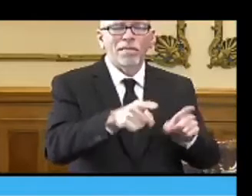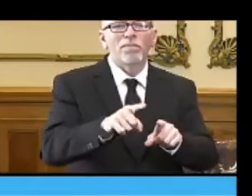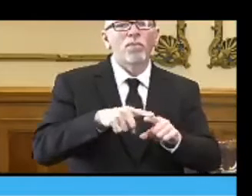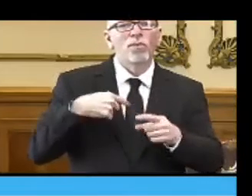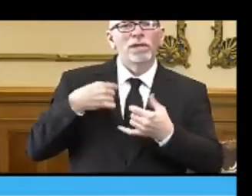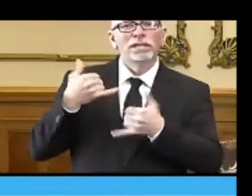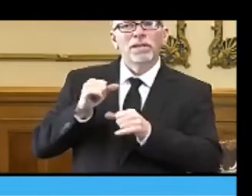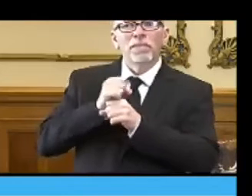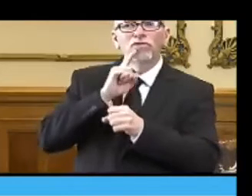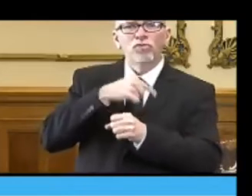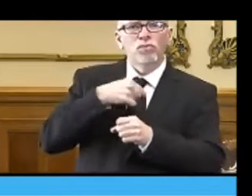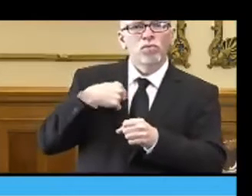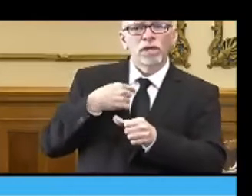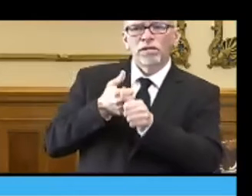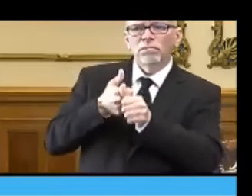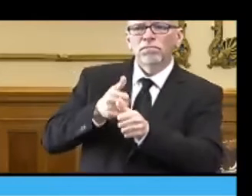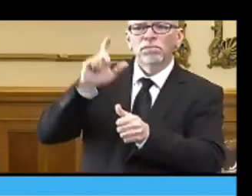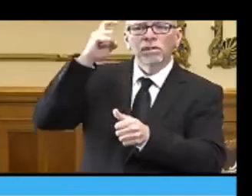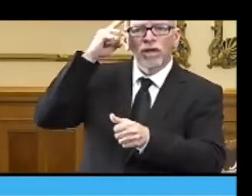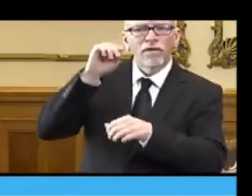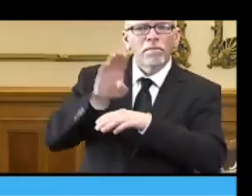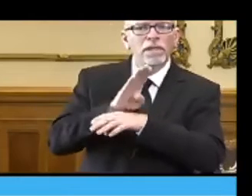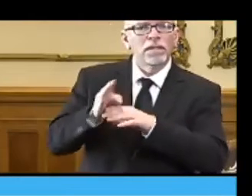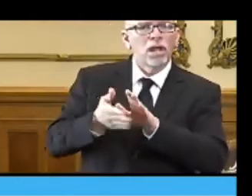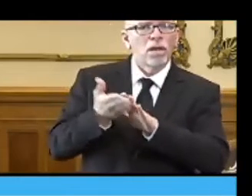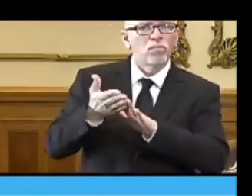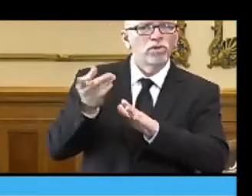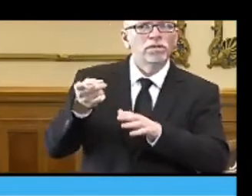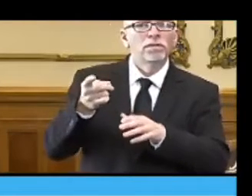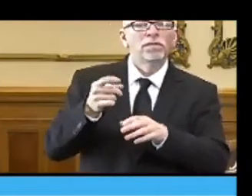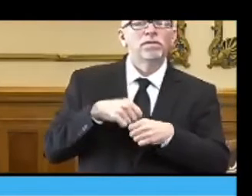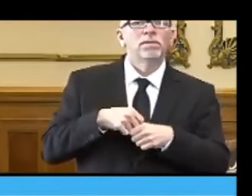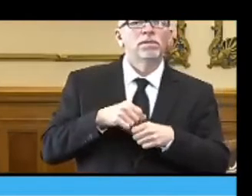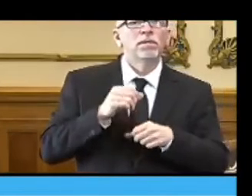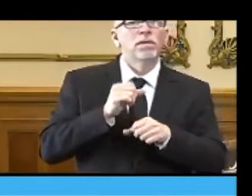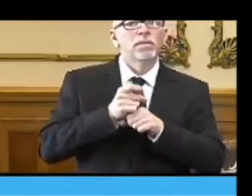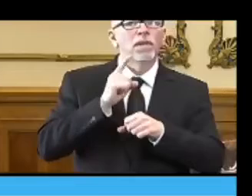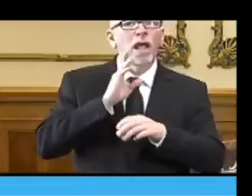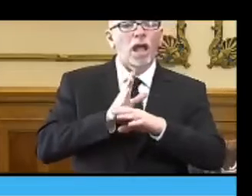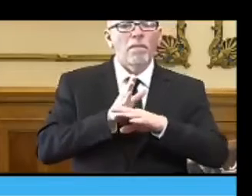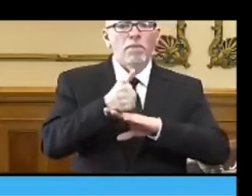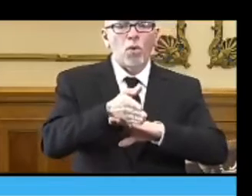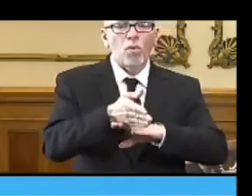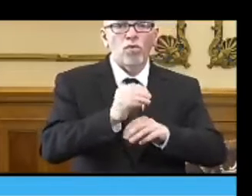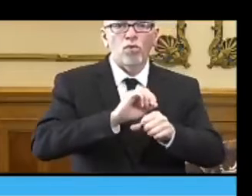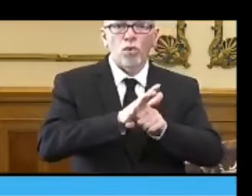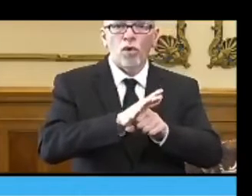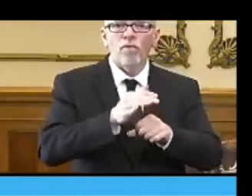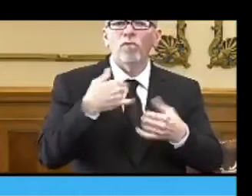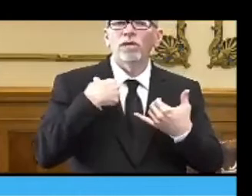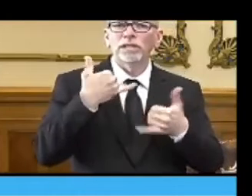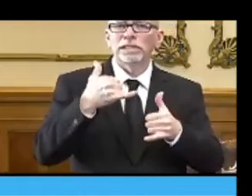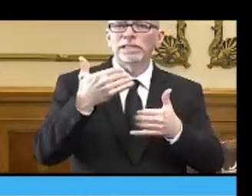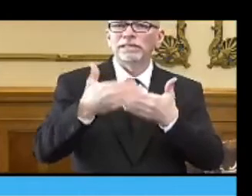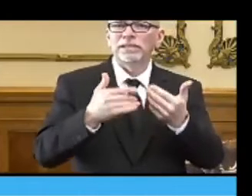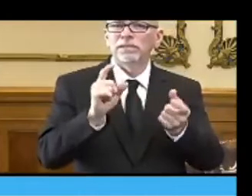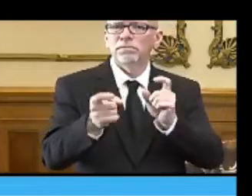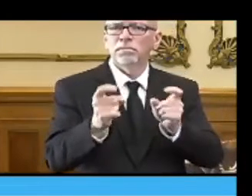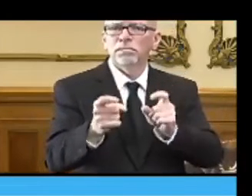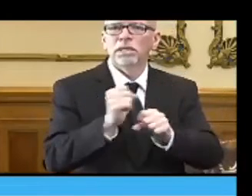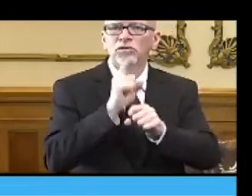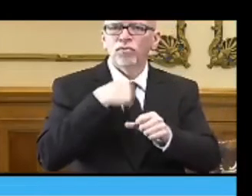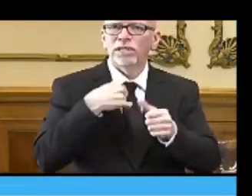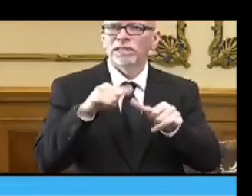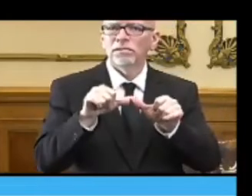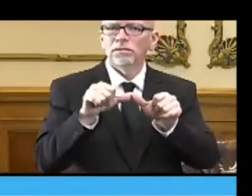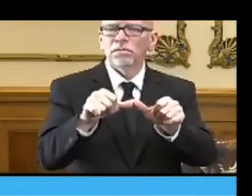we're adopting government and business operations adapting to post-COVID-19. And we want to, as Chris said,